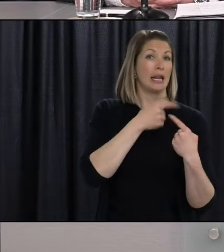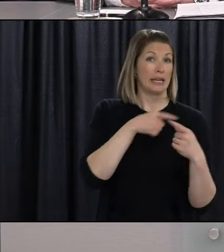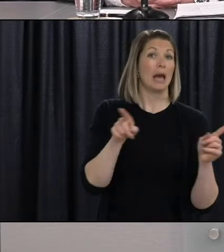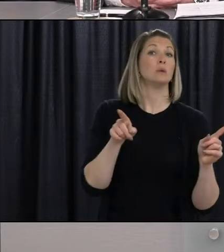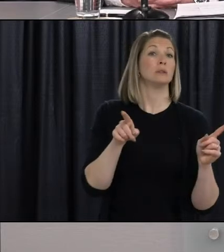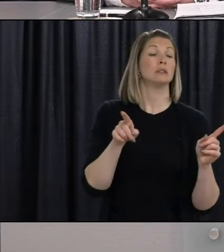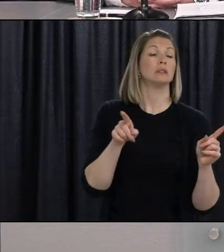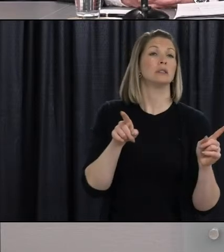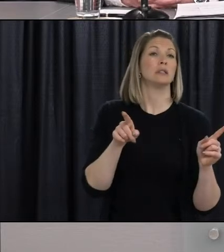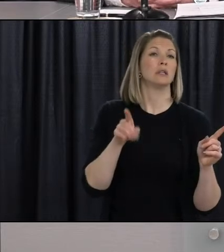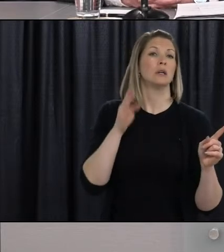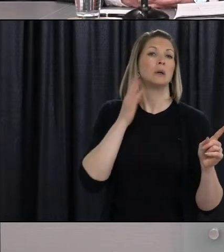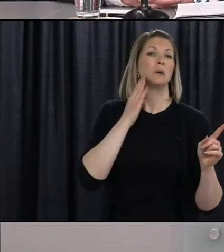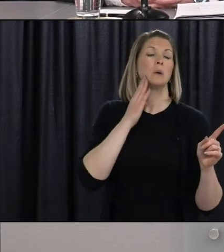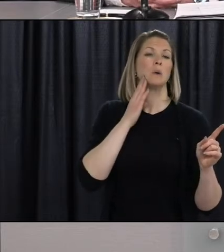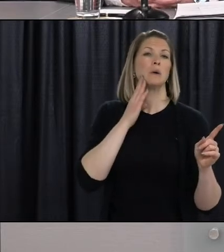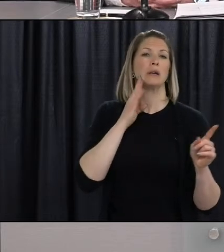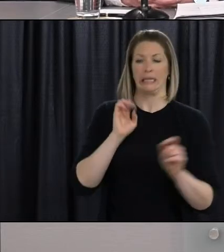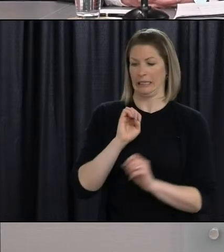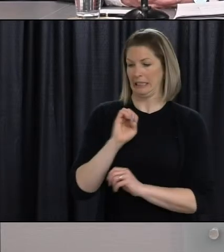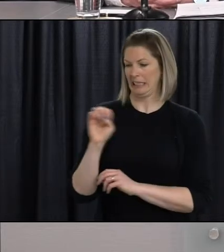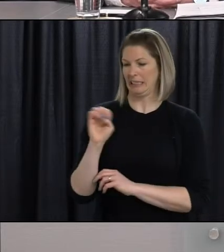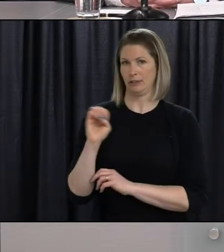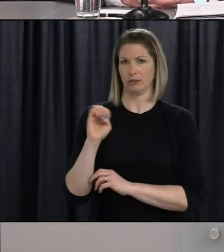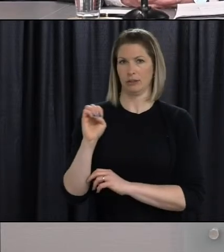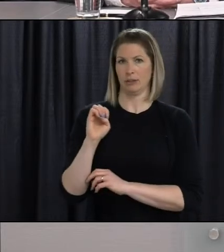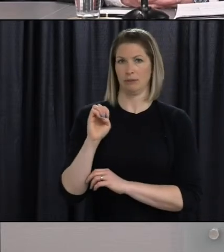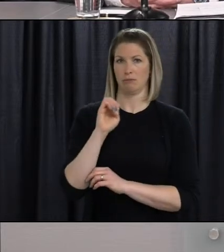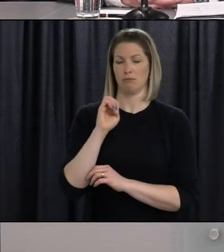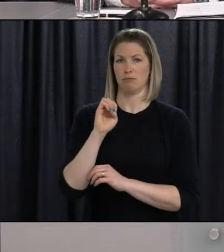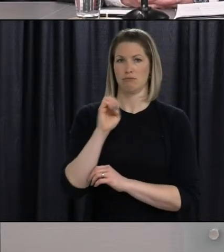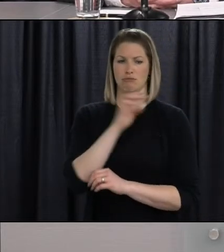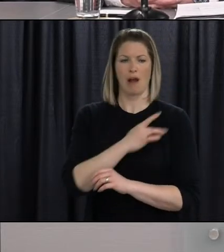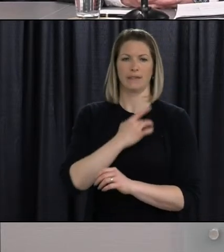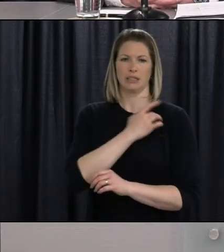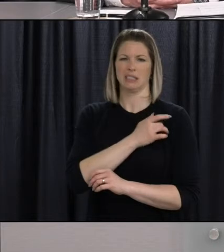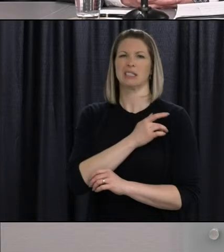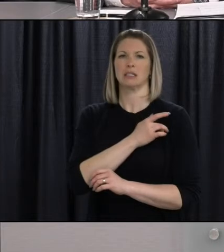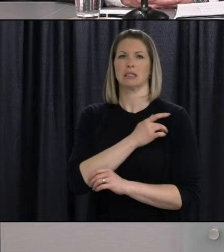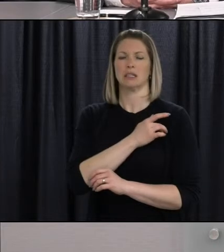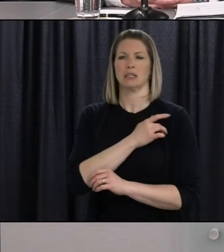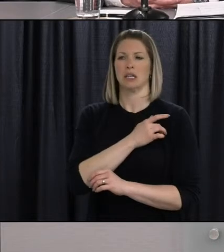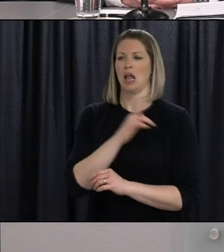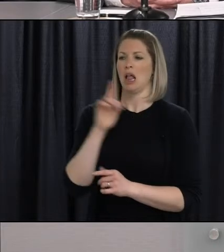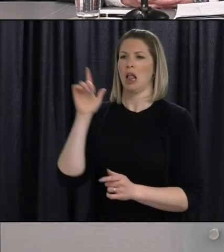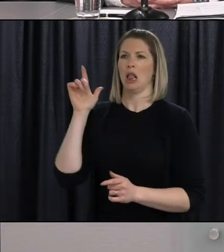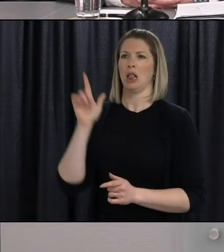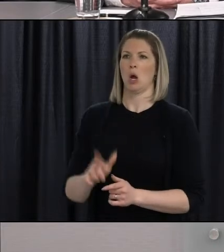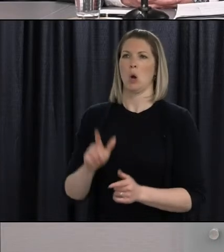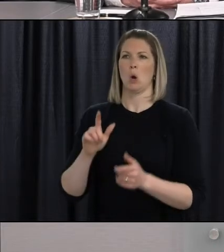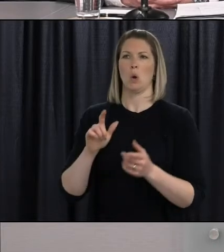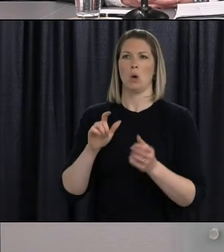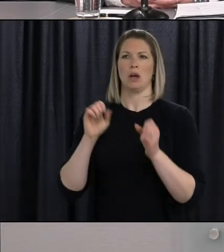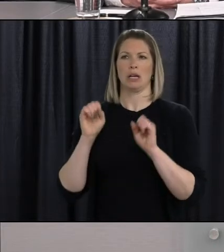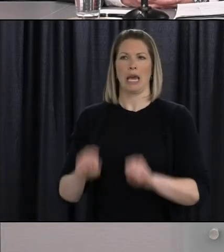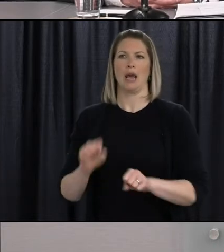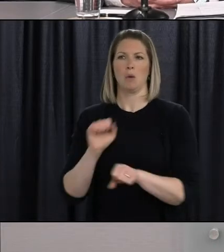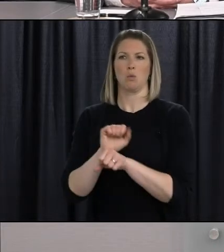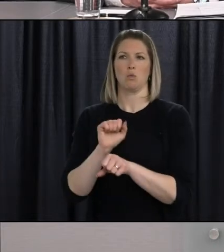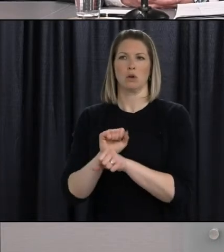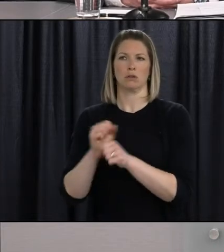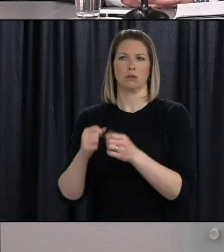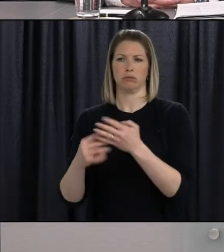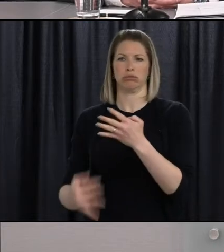health backlog because of the measures in place and because of the low number of active cases. Minister, you've spoken